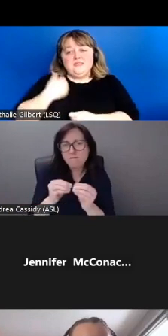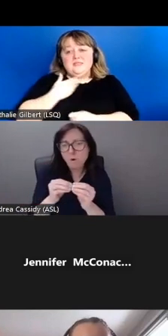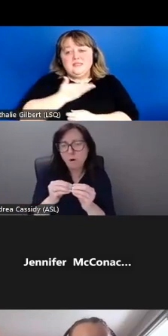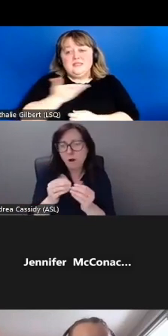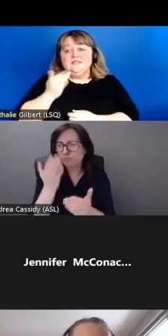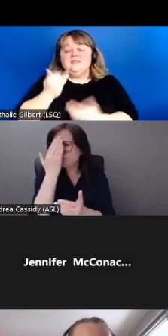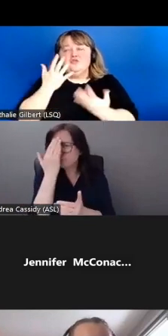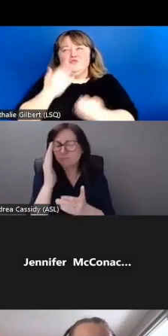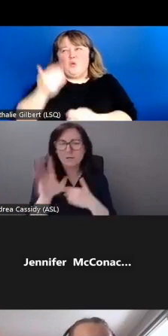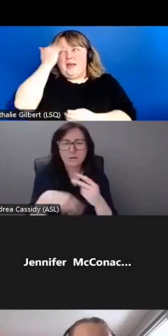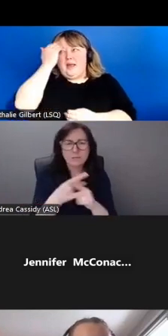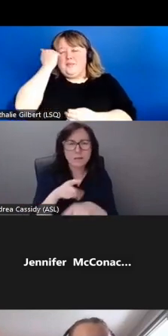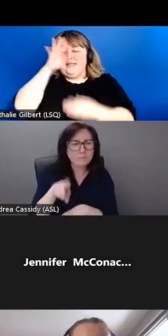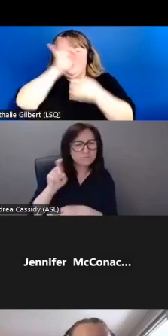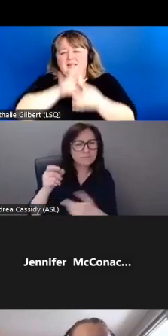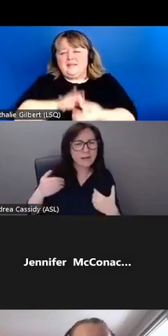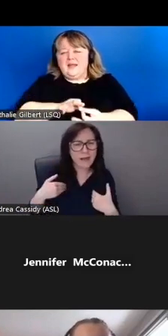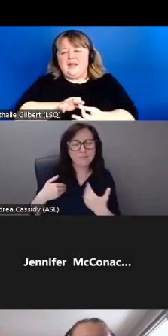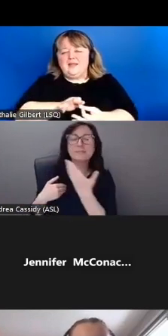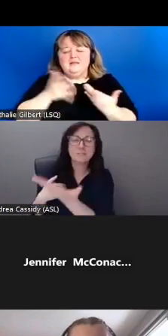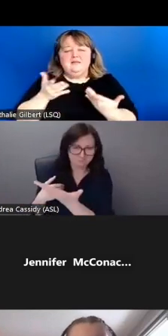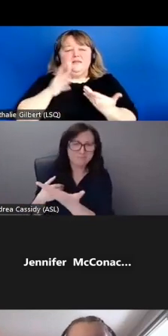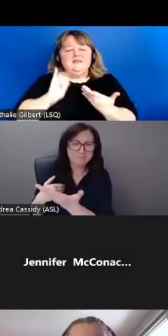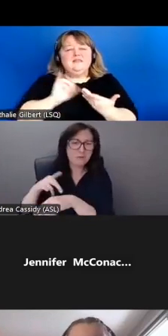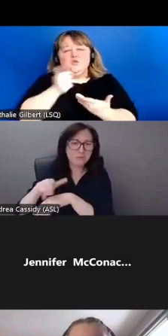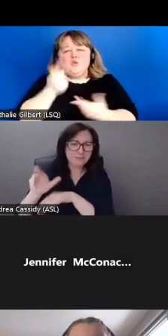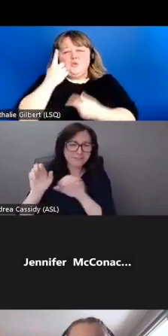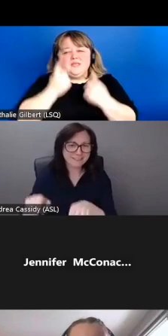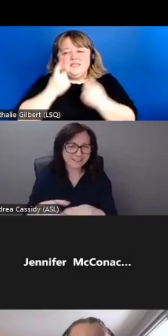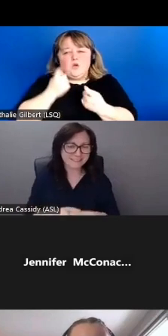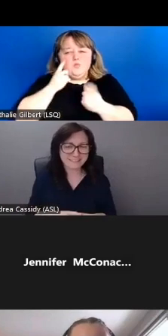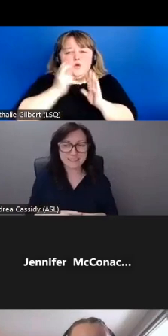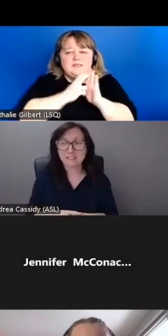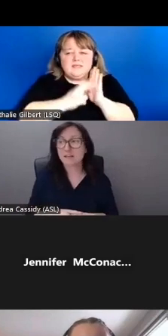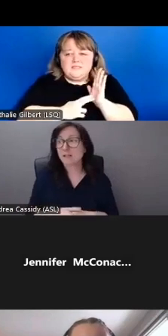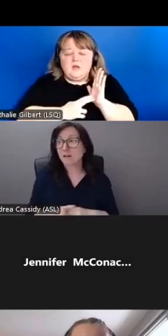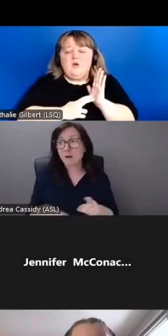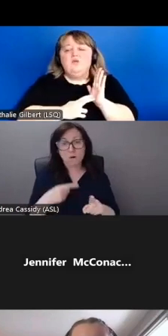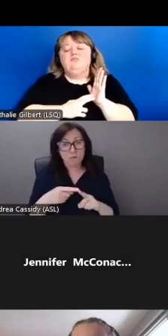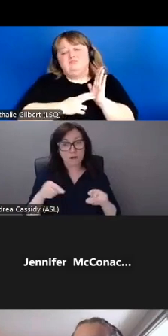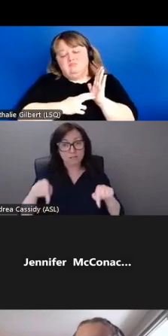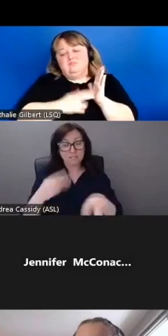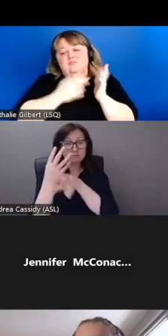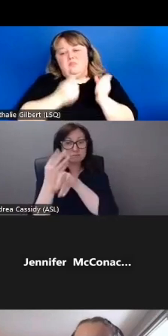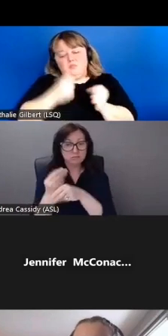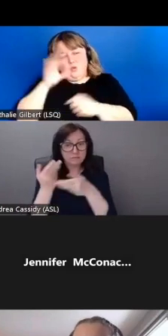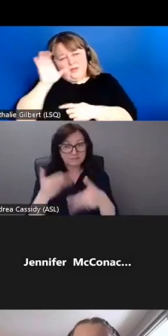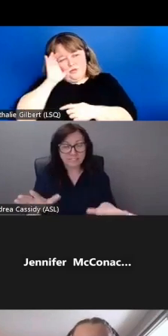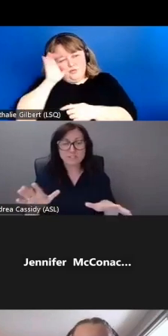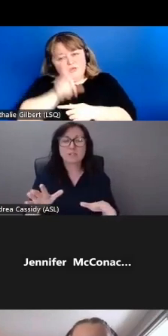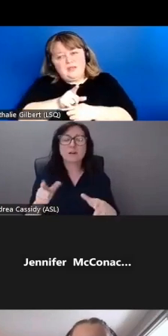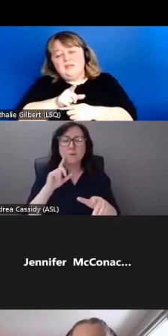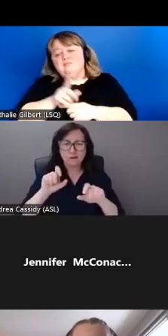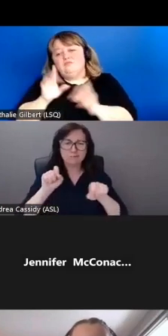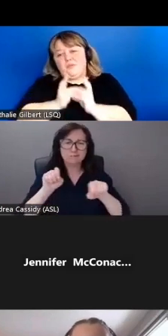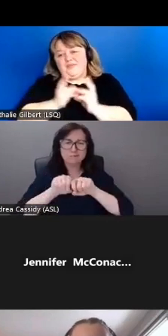kind of questions that you might have around registration for voting. Shortly after this webinar, a feedback survey will be sent